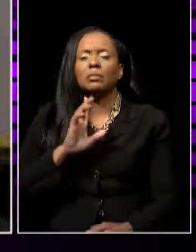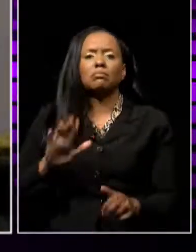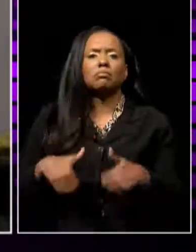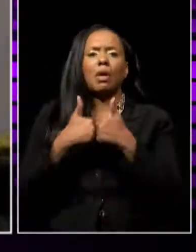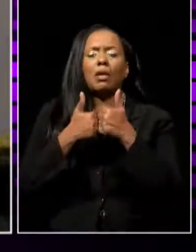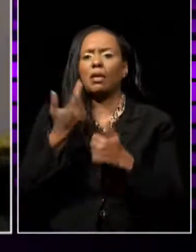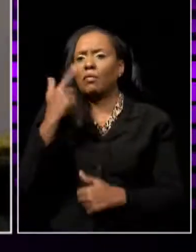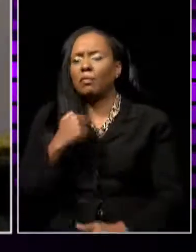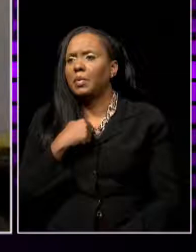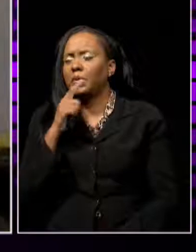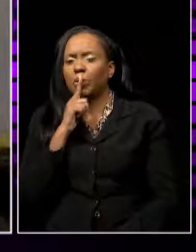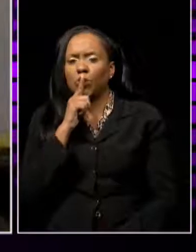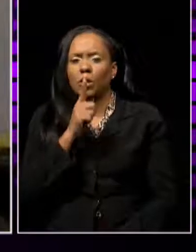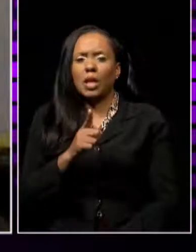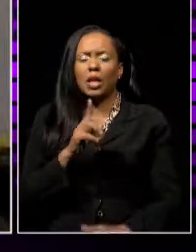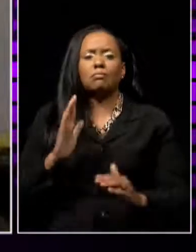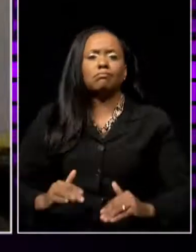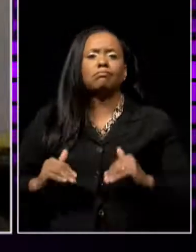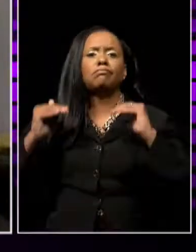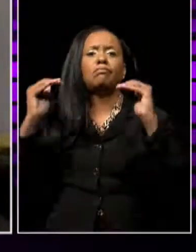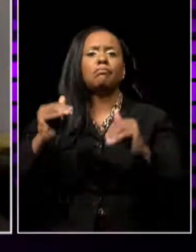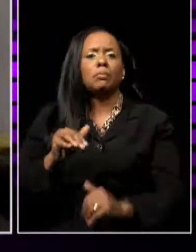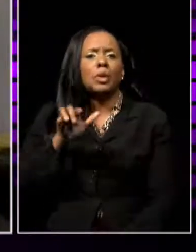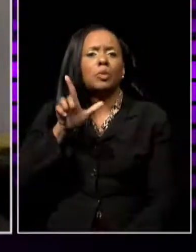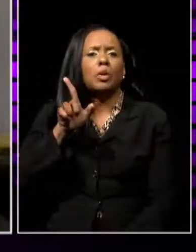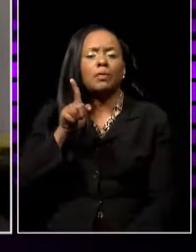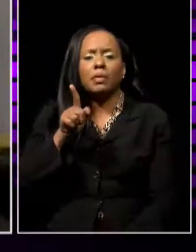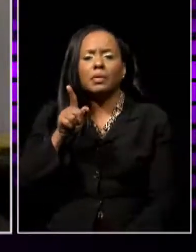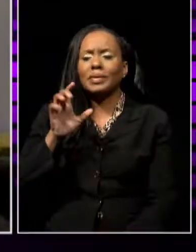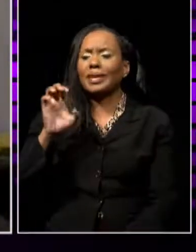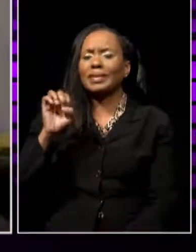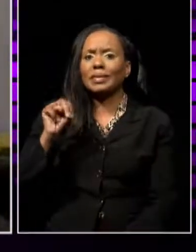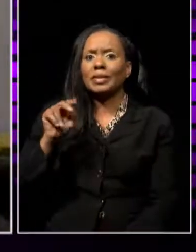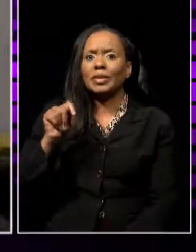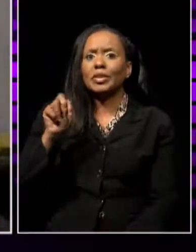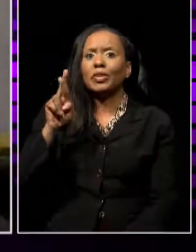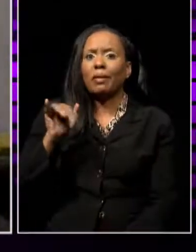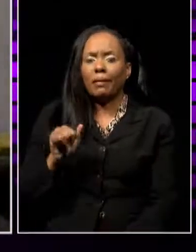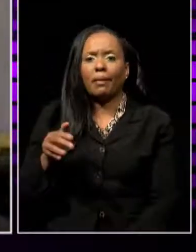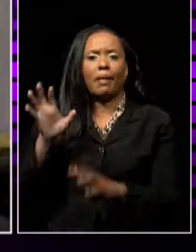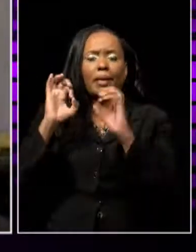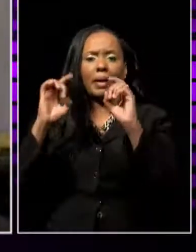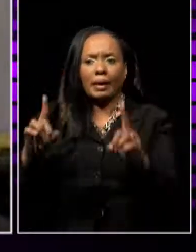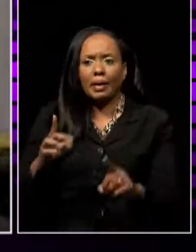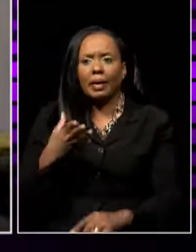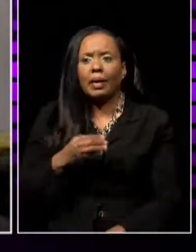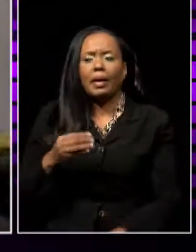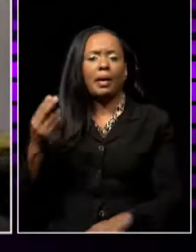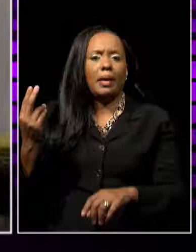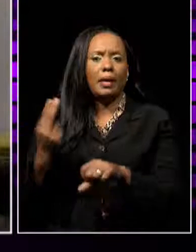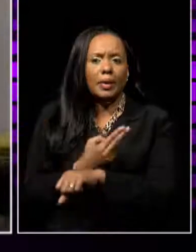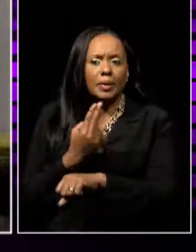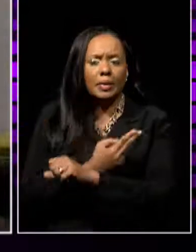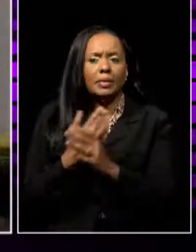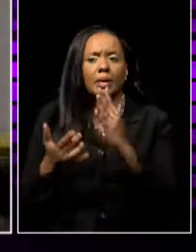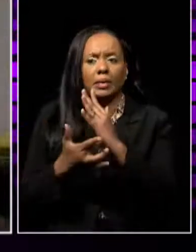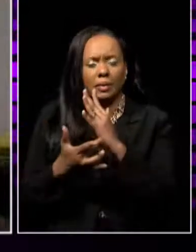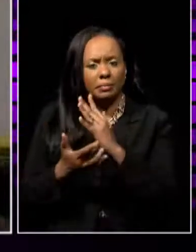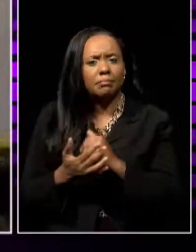education that we need to be, and using the technology to provide support, because I'm an early childhood practitioner.